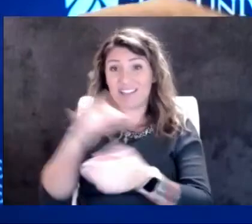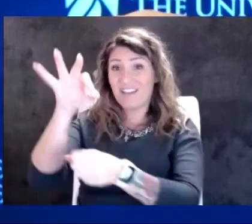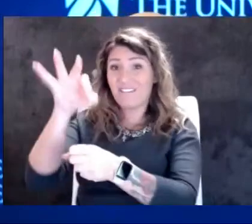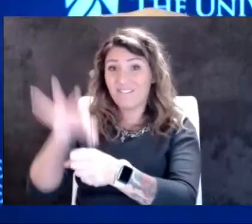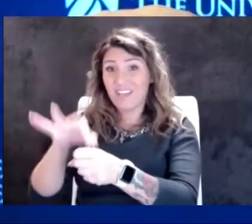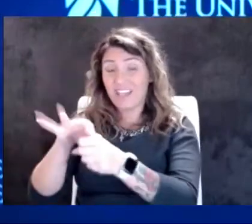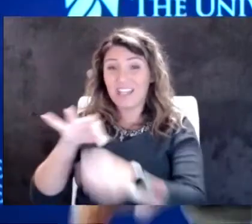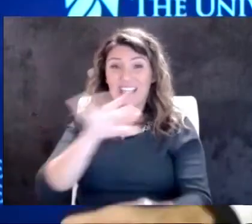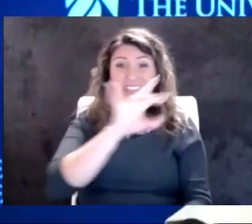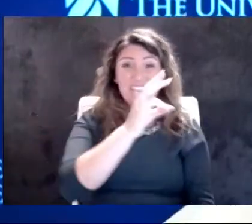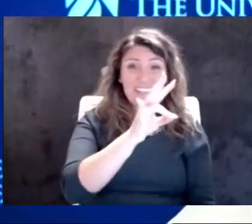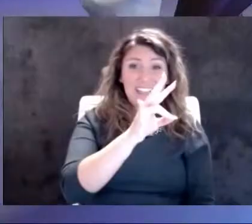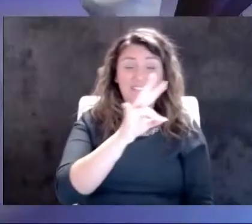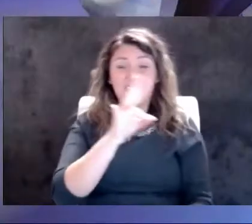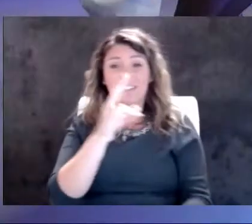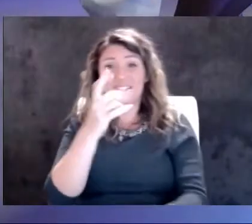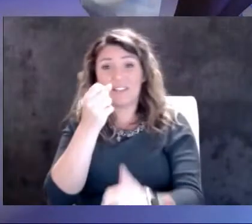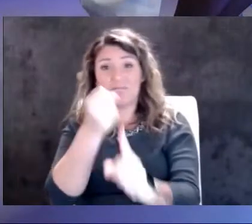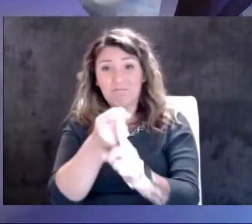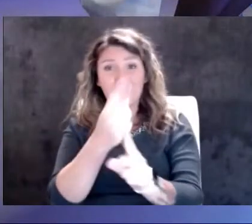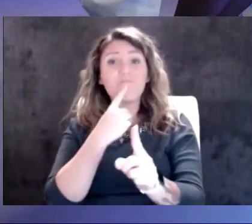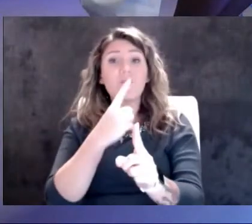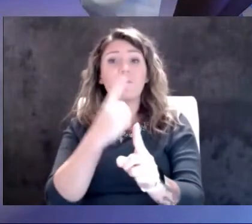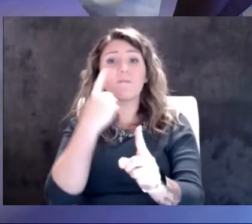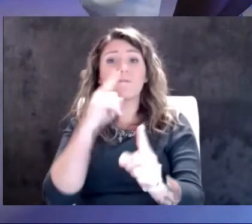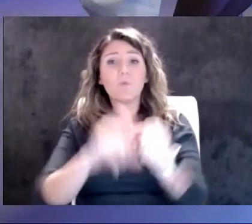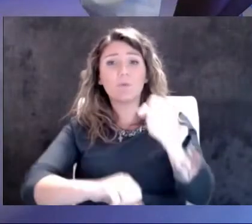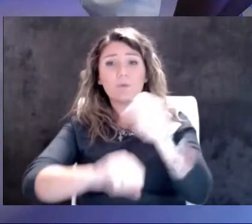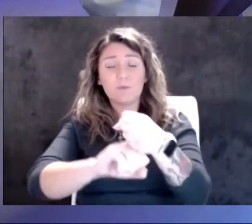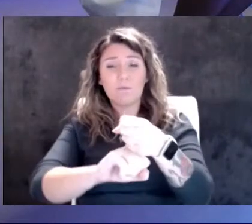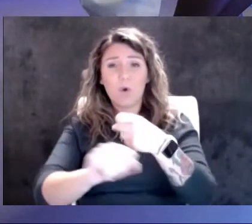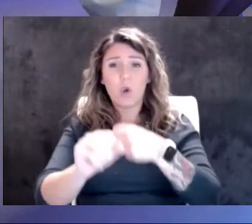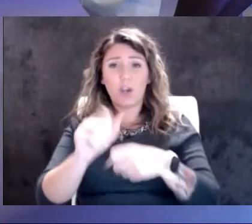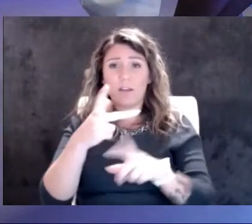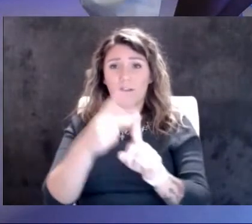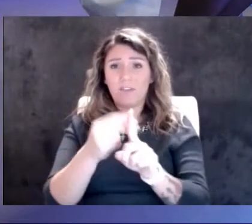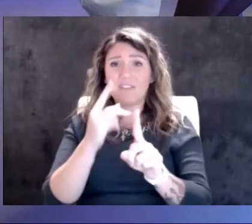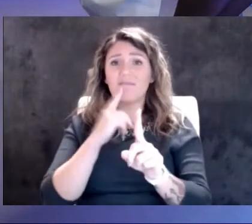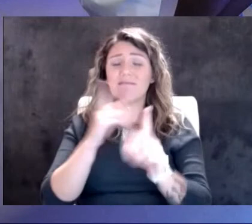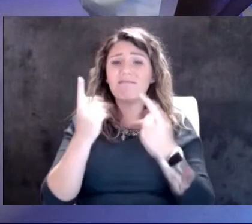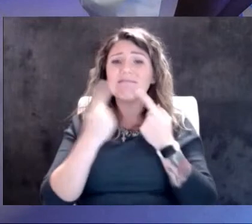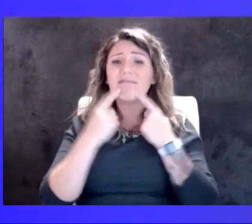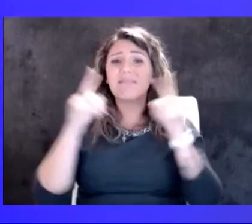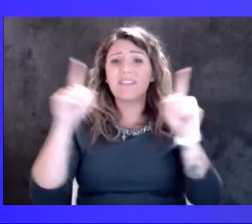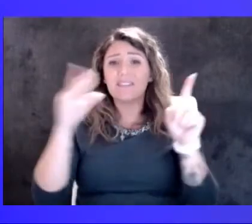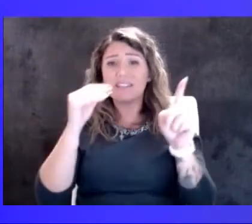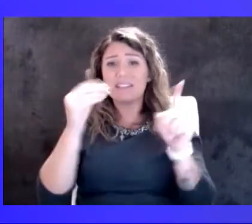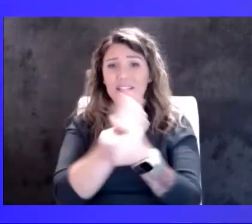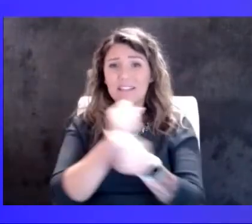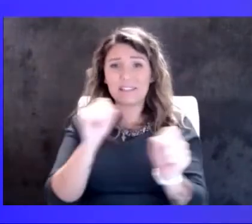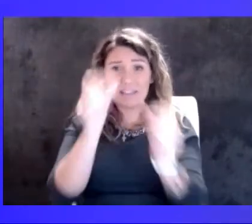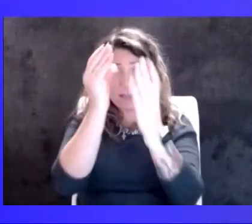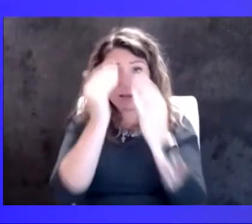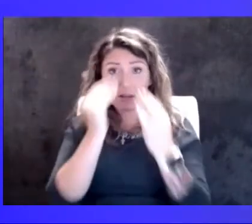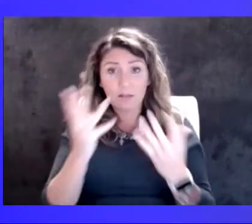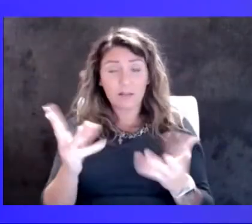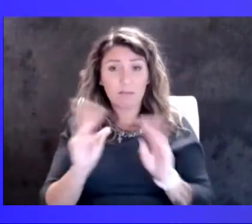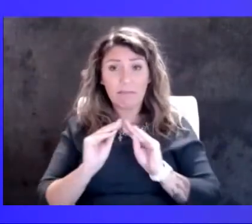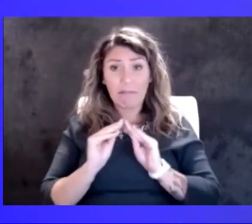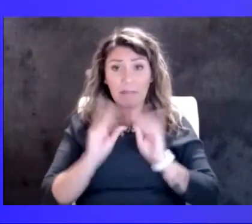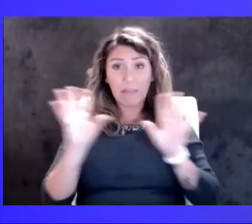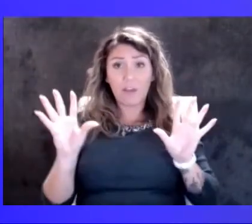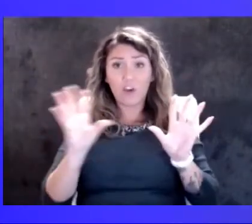in favor of the vaccination. Yeah, I agree. I think, the efficacy and the safety data, are pretty clear and